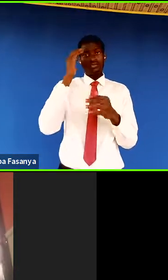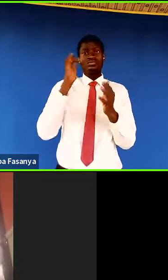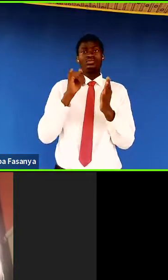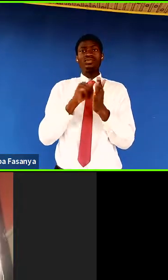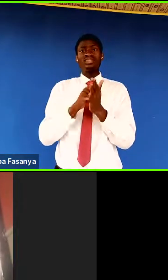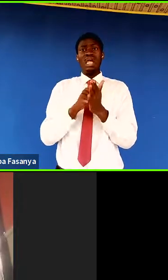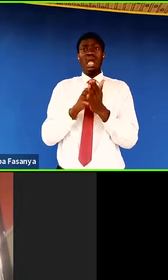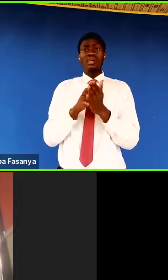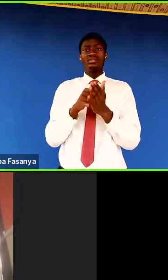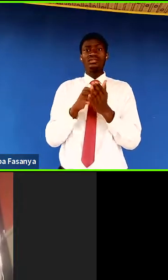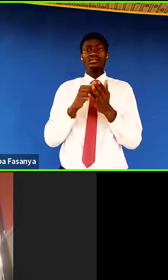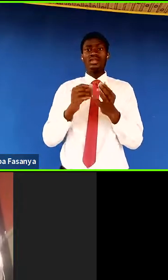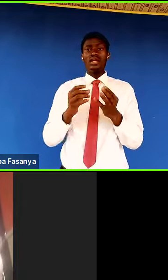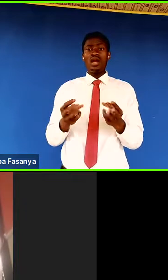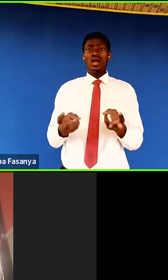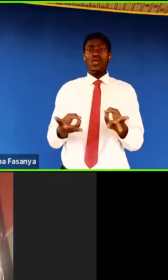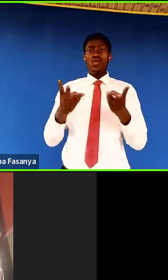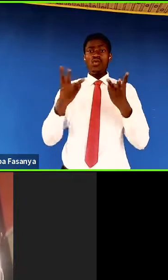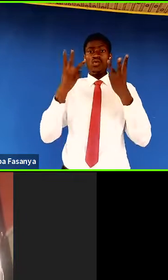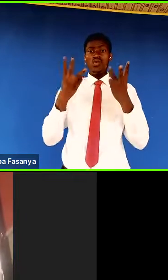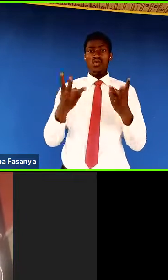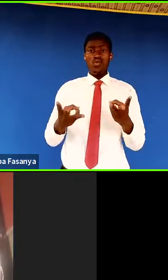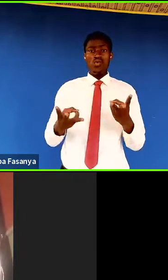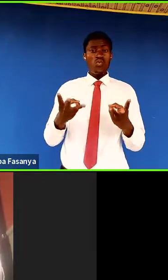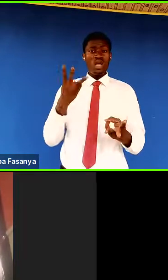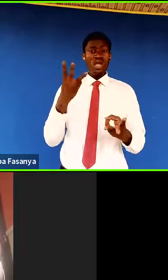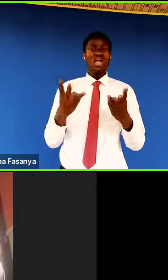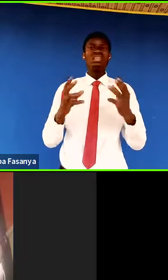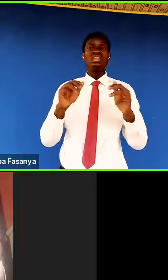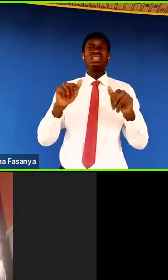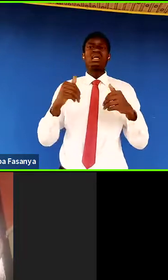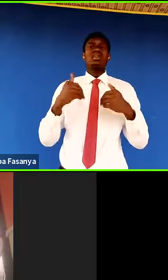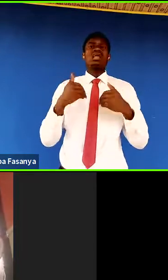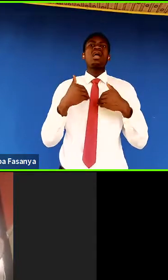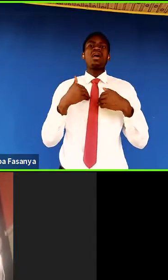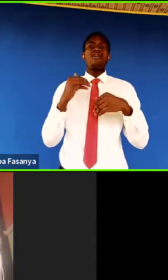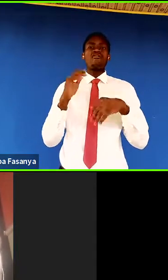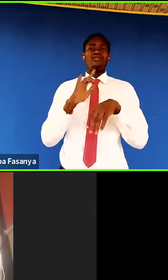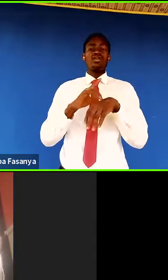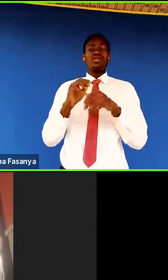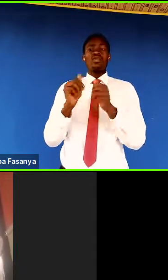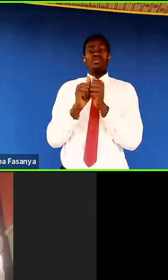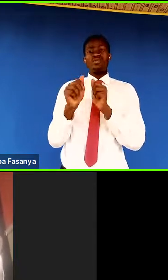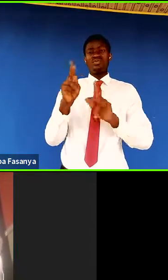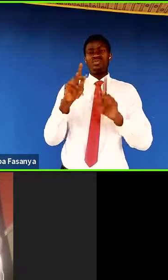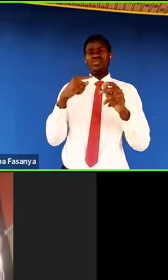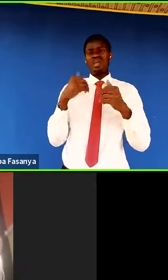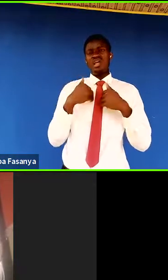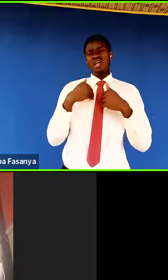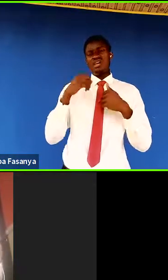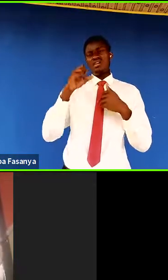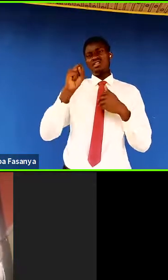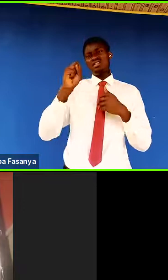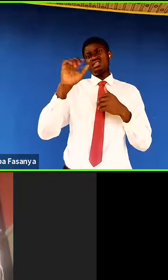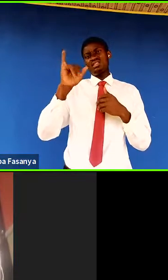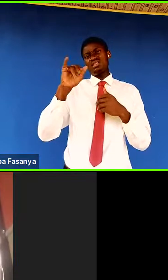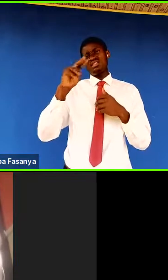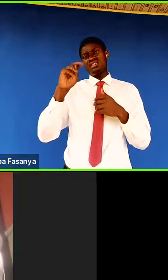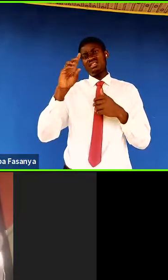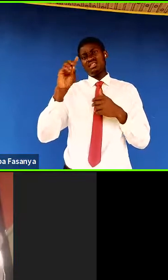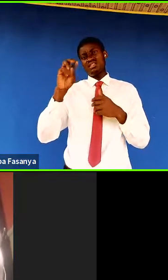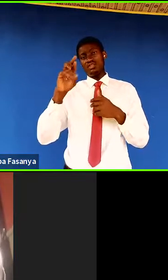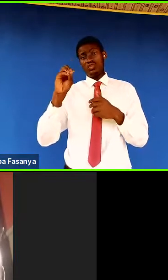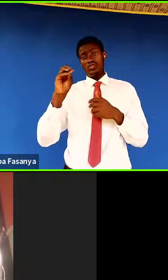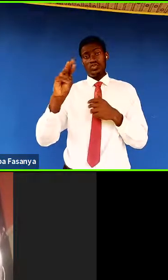an impact. For instance, with people with polycystic ovarian syndrome, which you call PCOS or PCOS,